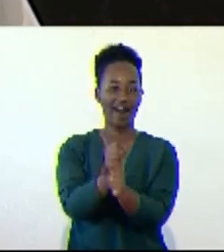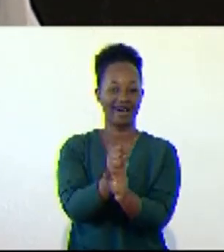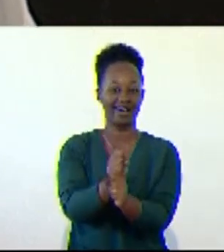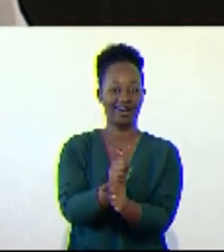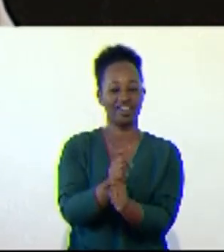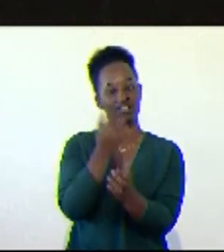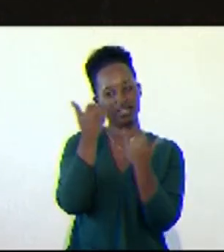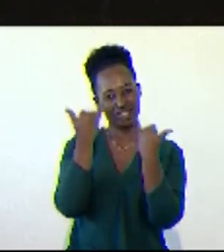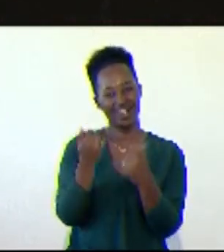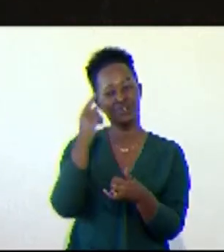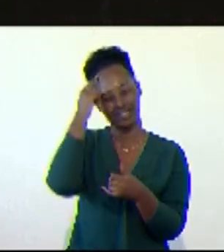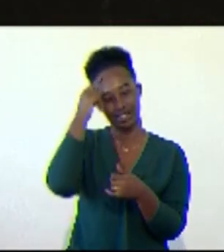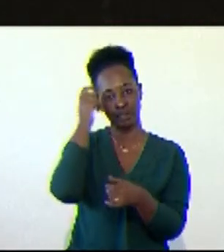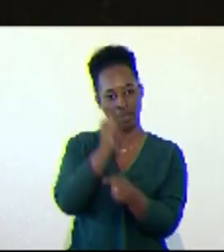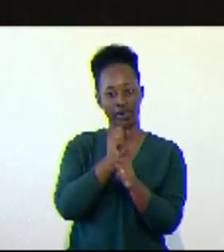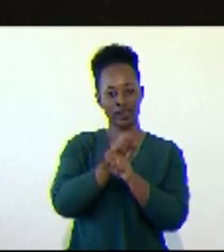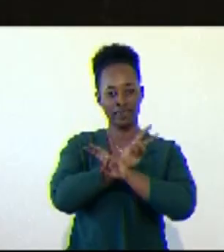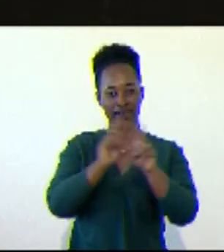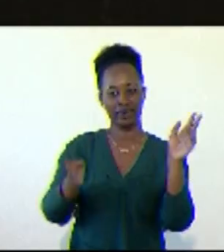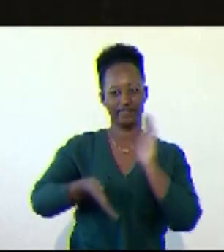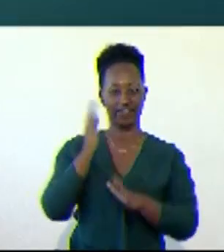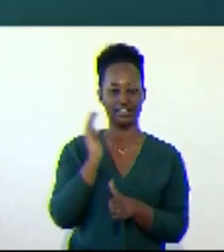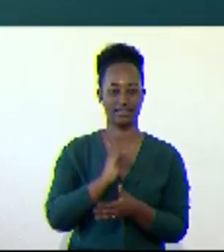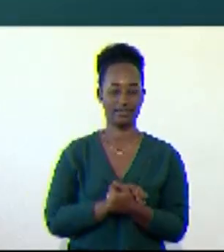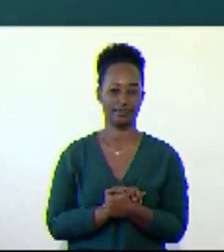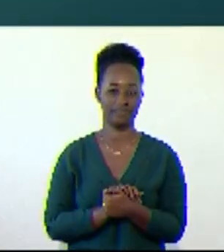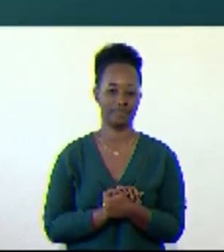you should be able to do it very fast.